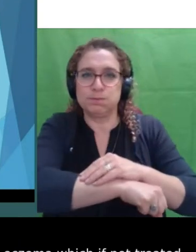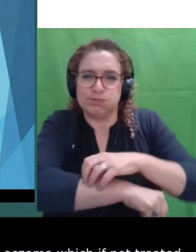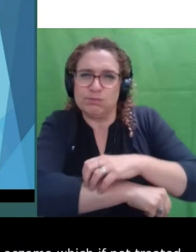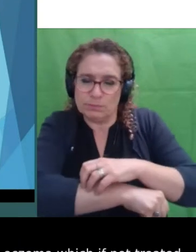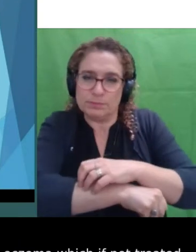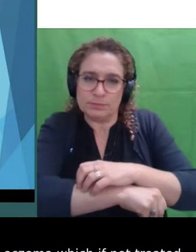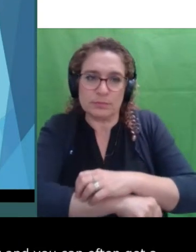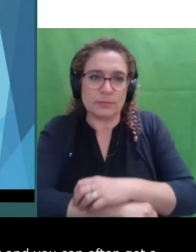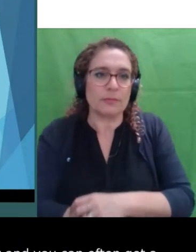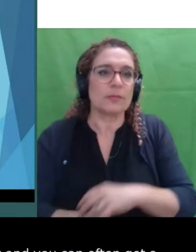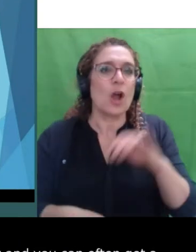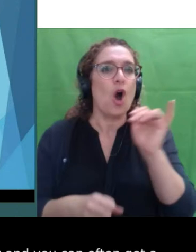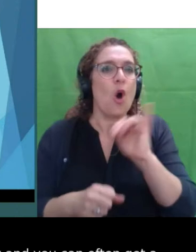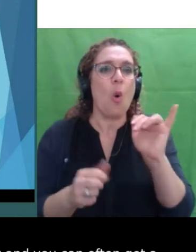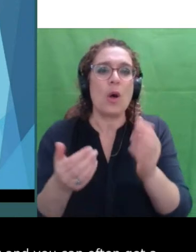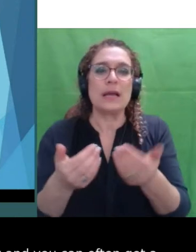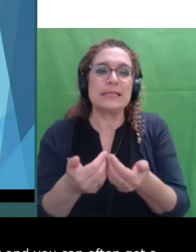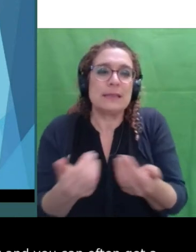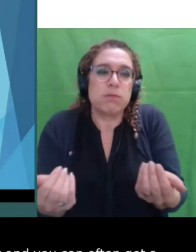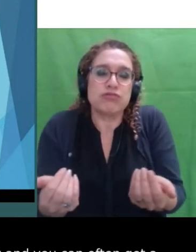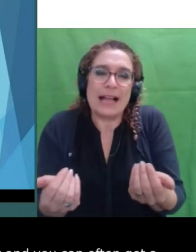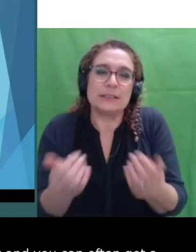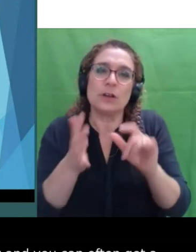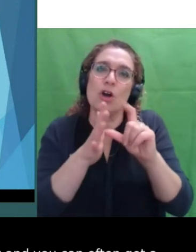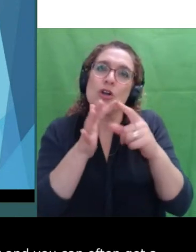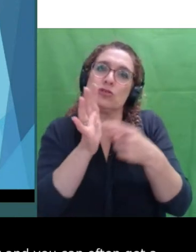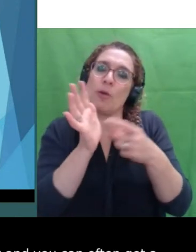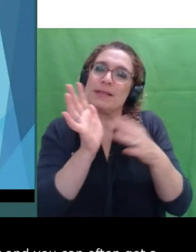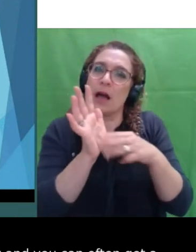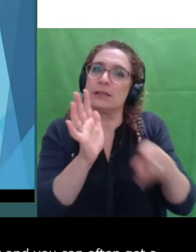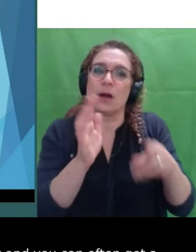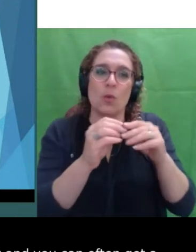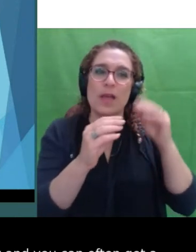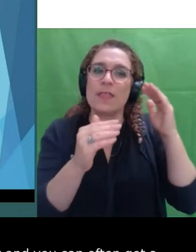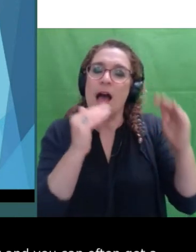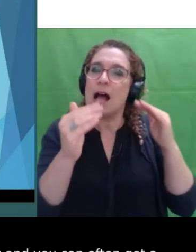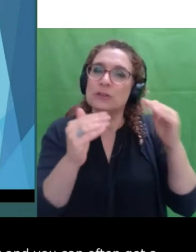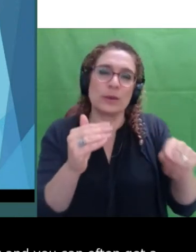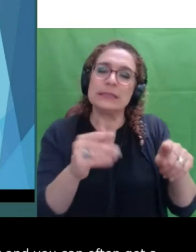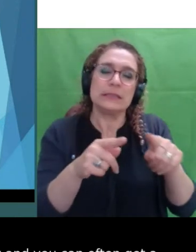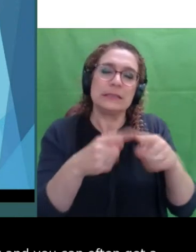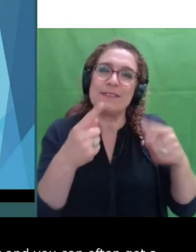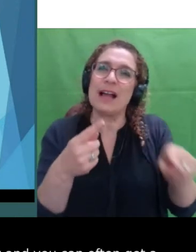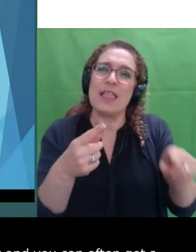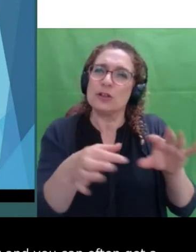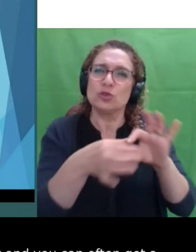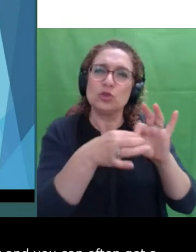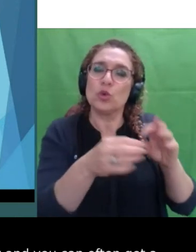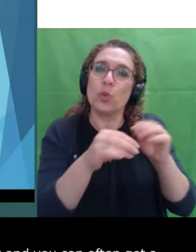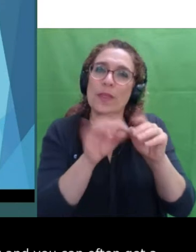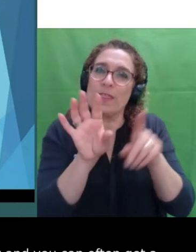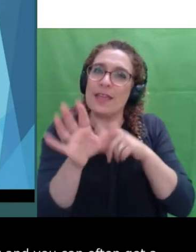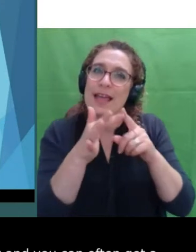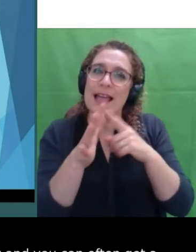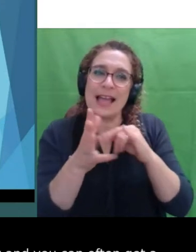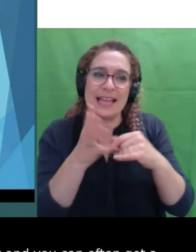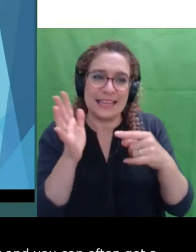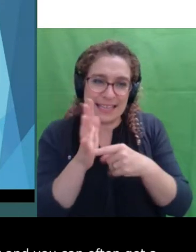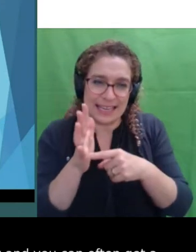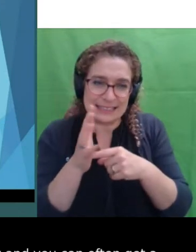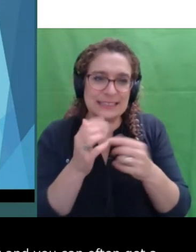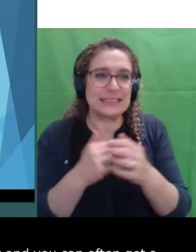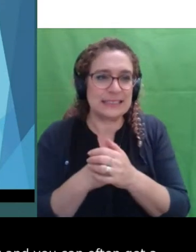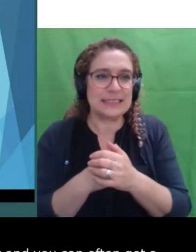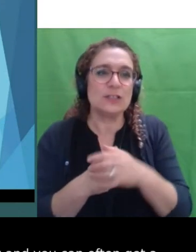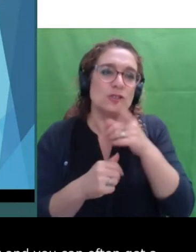separate dermatitis in adults is different it's a susceptibility to the yeasts to yeast called melisma fur fur so you need